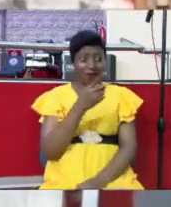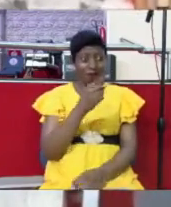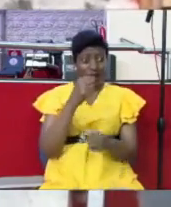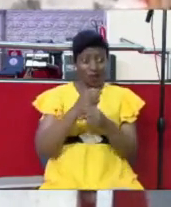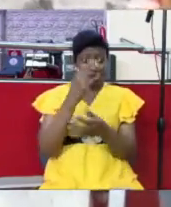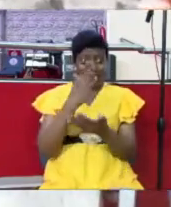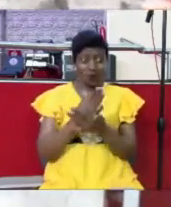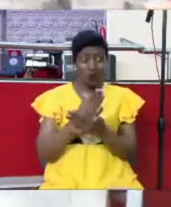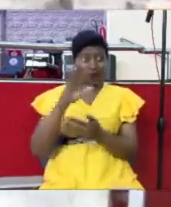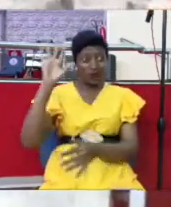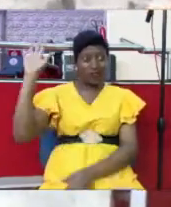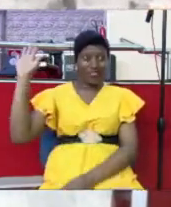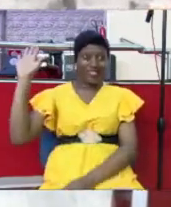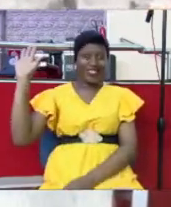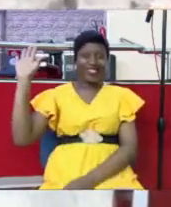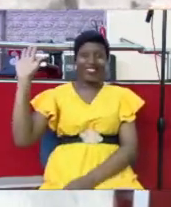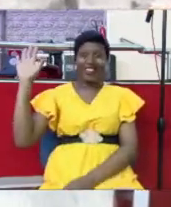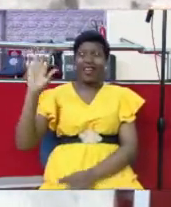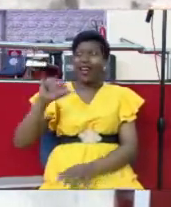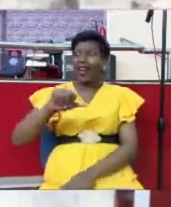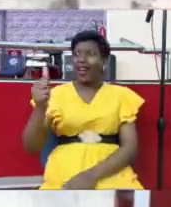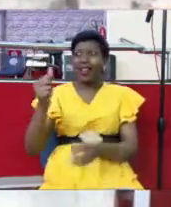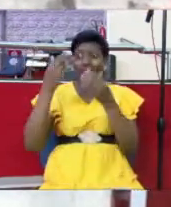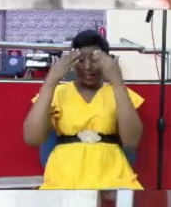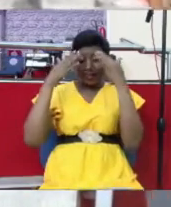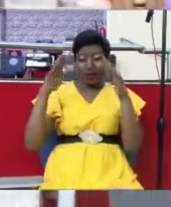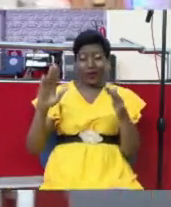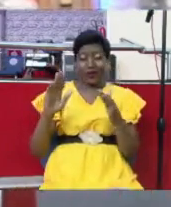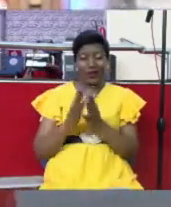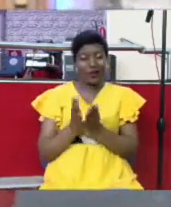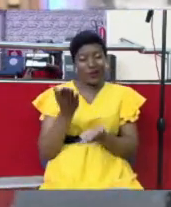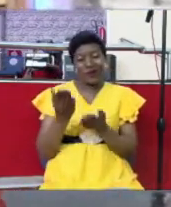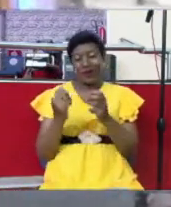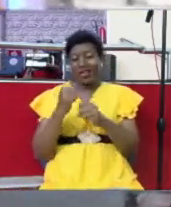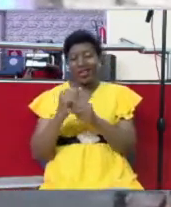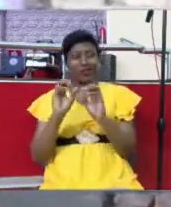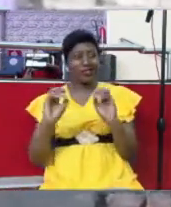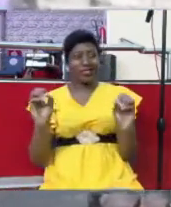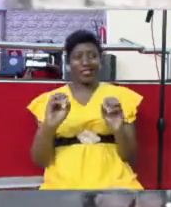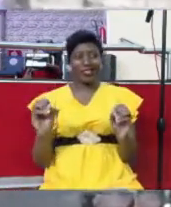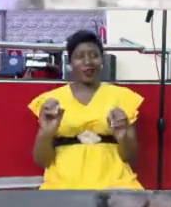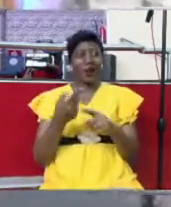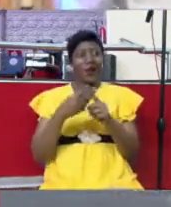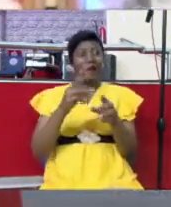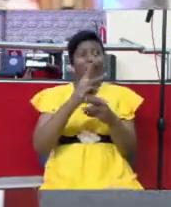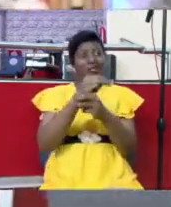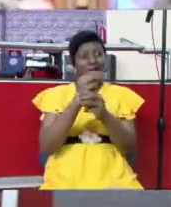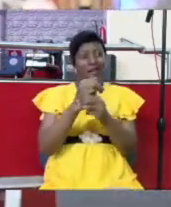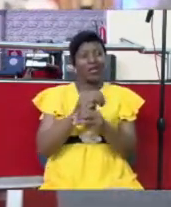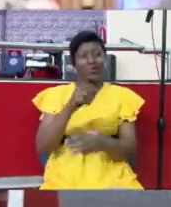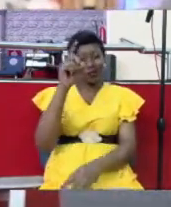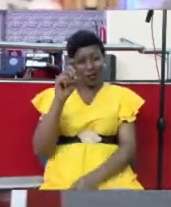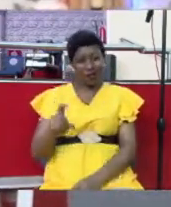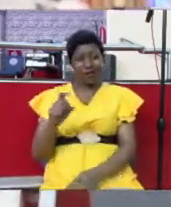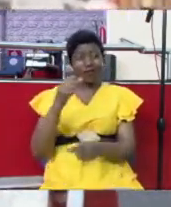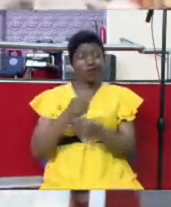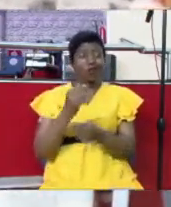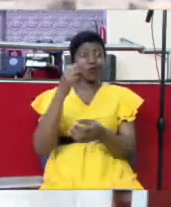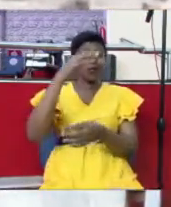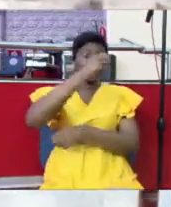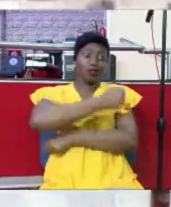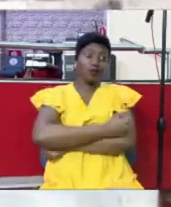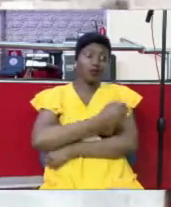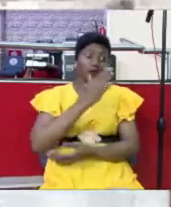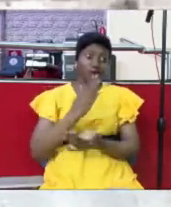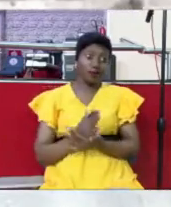Aha. Naona wengine ni kama wakufanya hesabu, yet it was a compulsory subject. Na ilikuwa ya lazima hesabu. Now, in